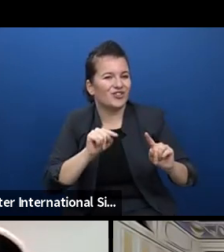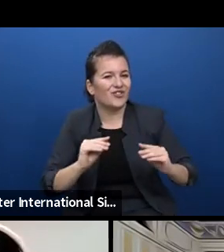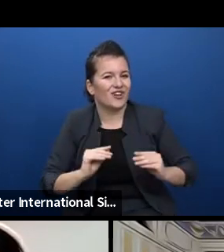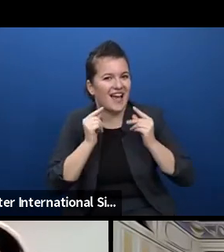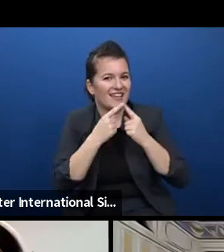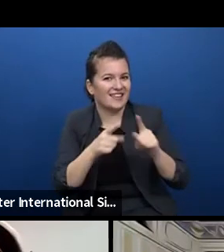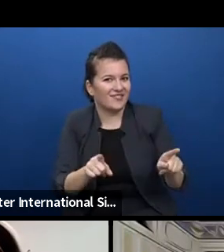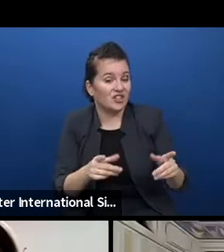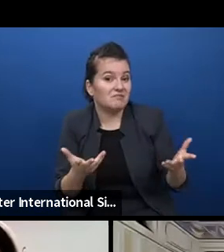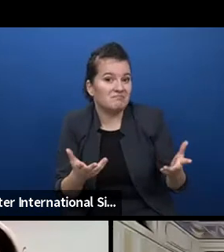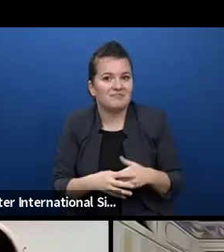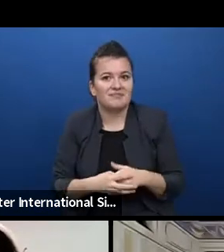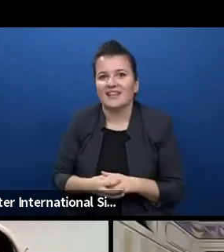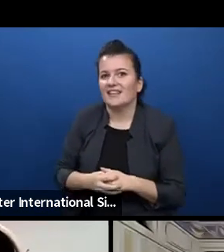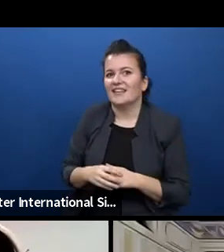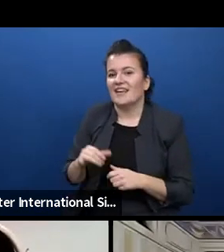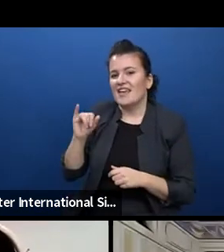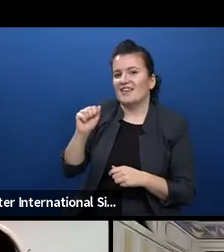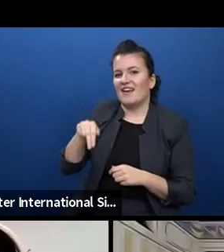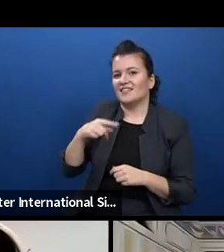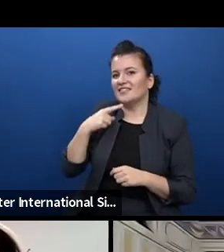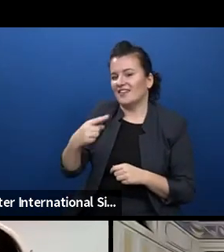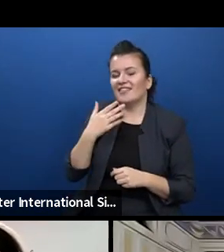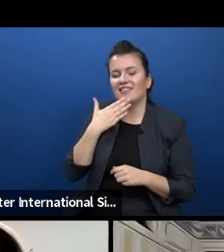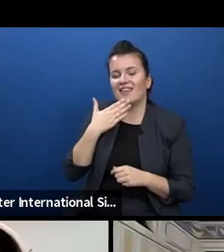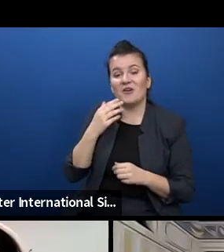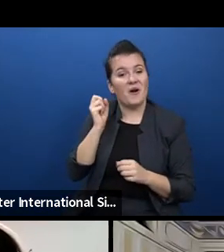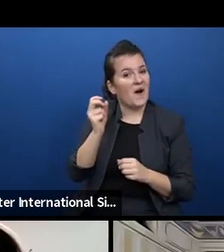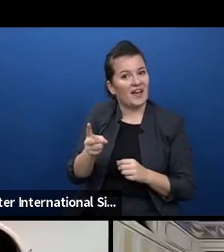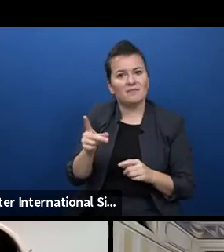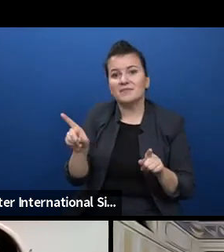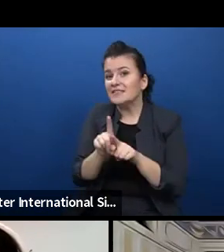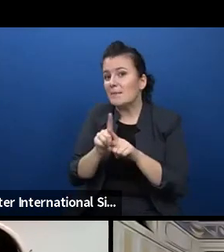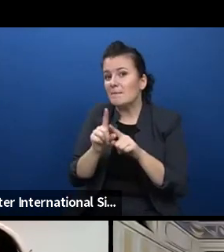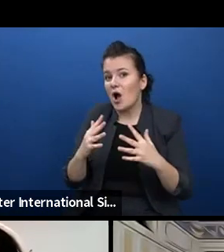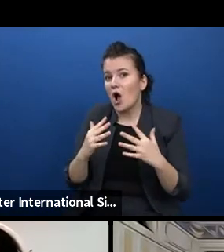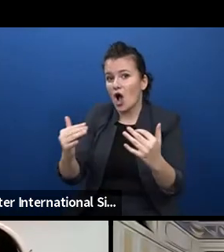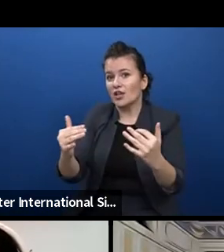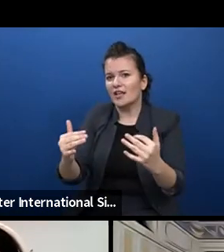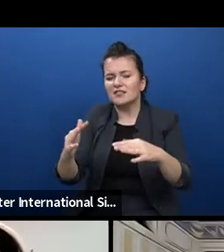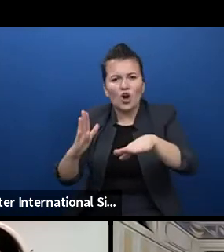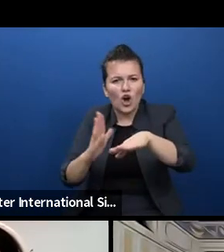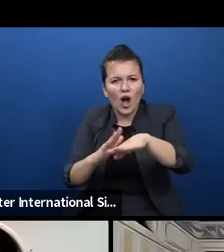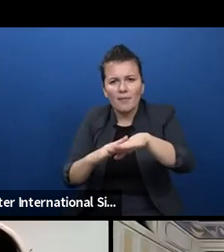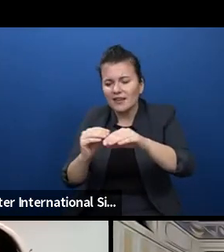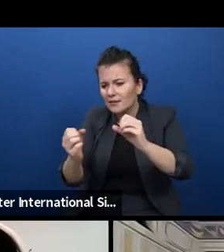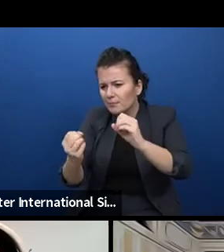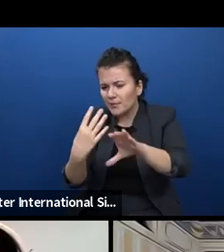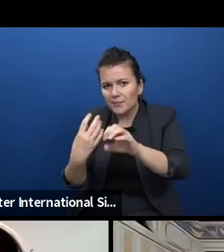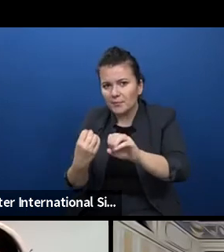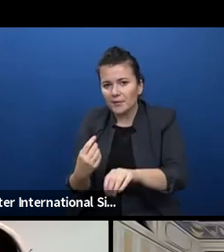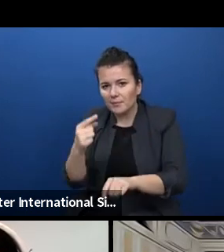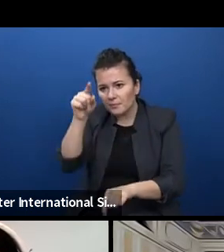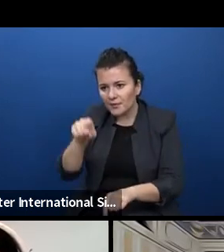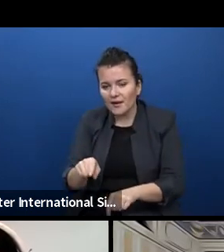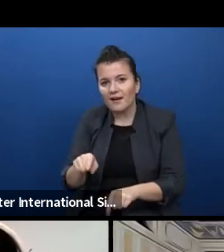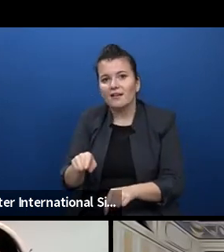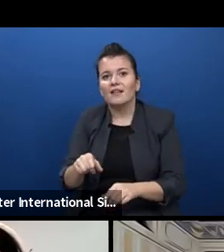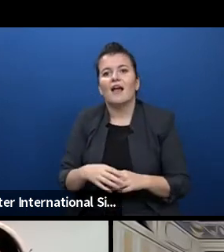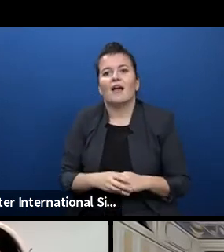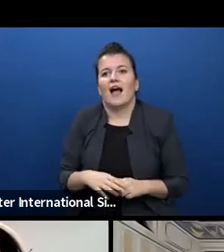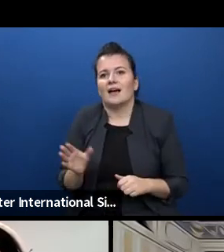Well, okay, thank you very much. There's also a comment from the audience that I would like to share. No,